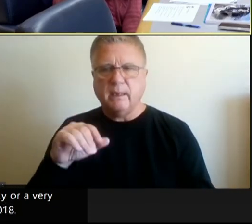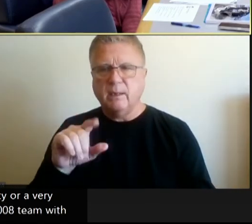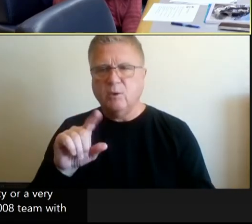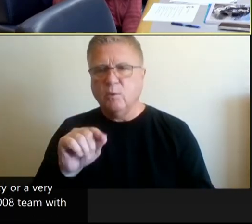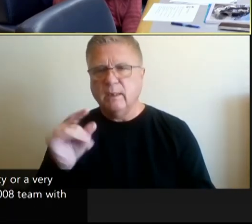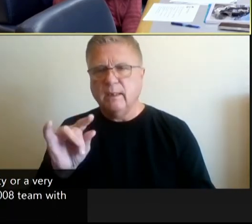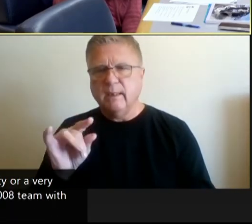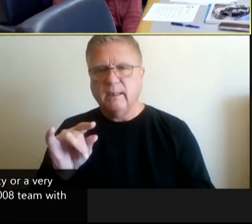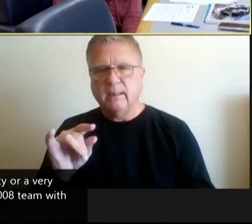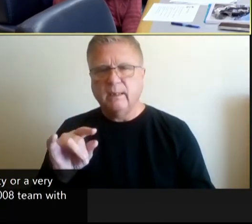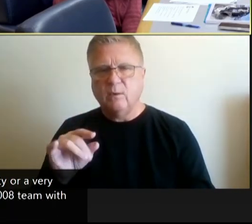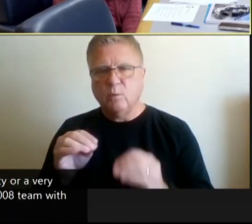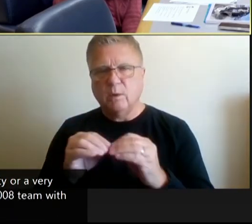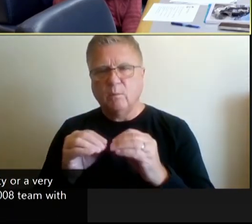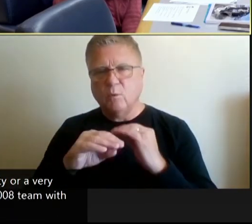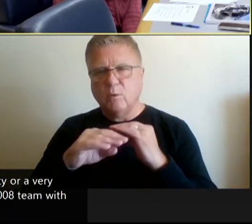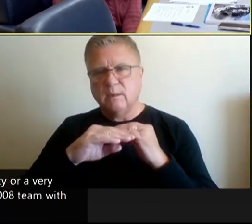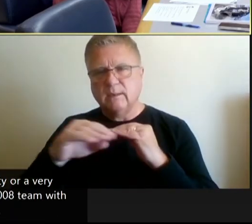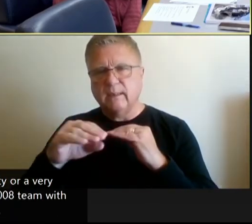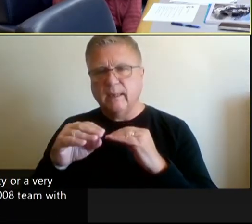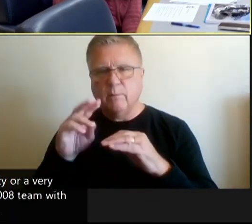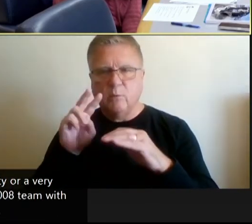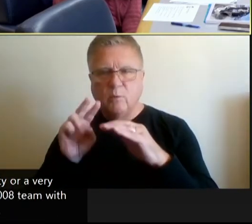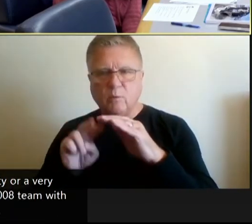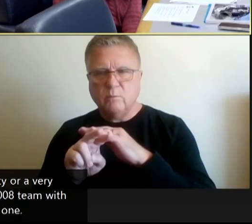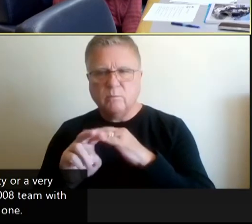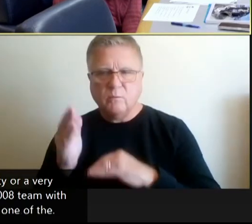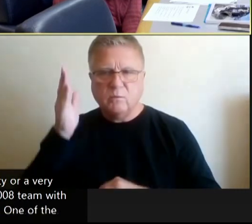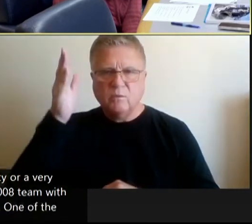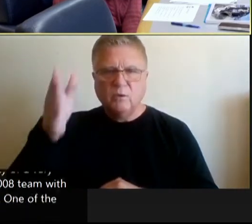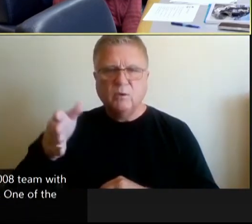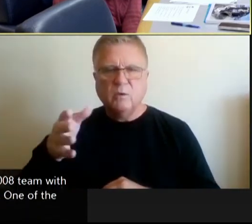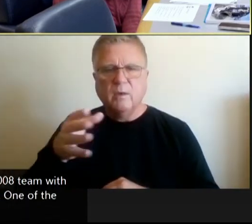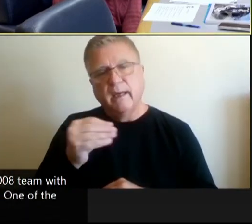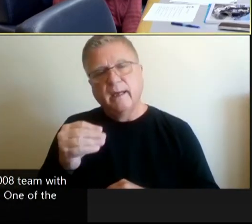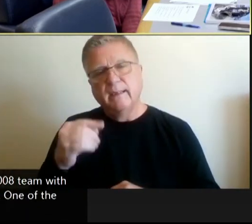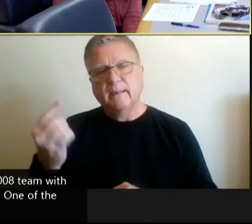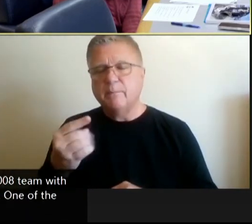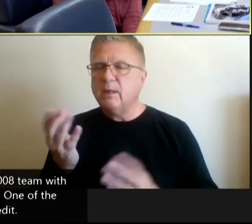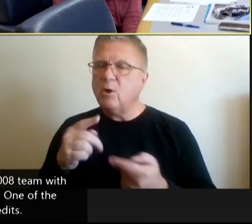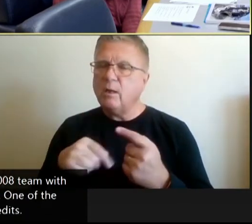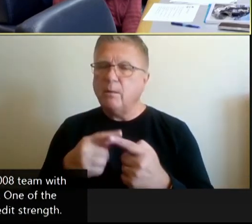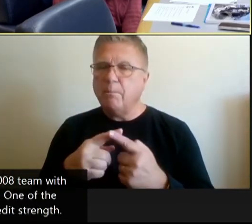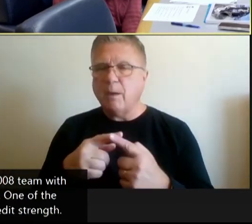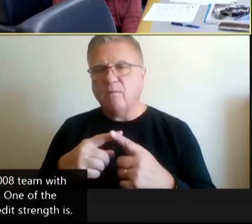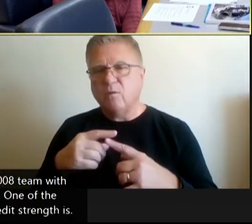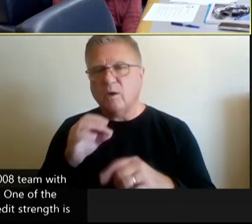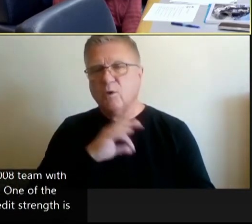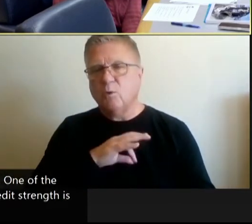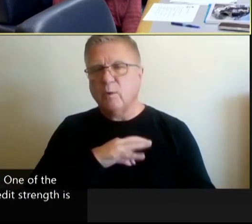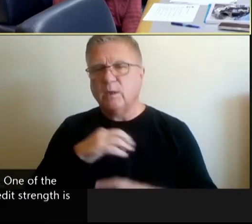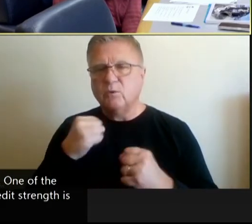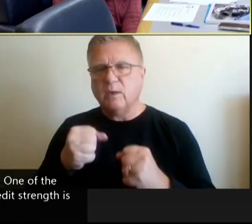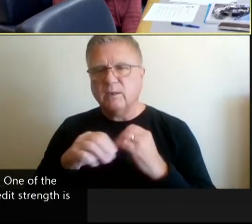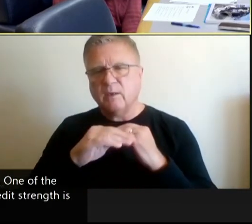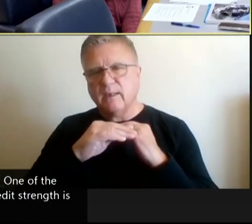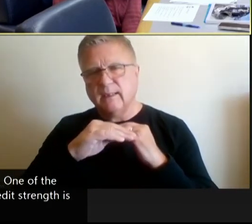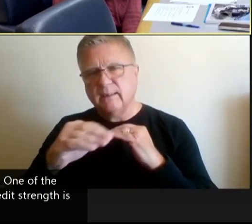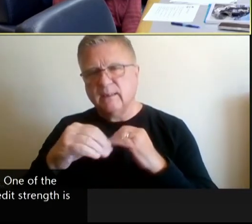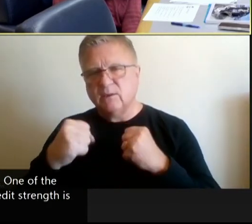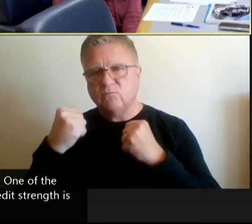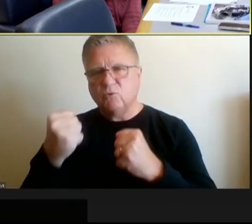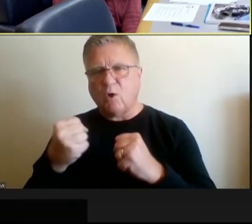we're stable outlook with A+. One of the things that they talk about for our credit strengths is our consistent strong